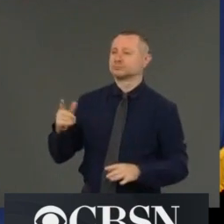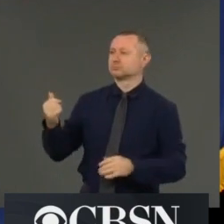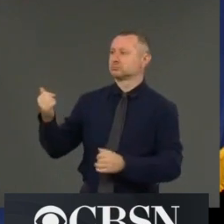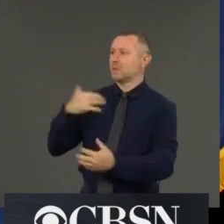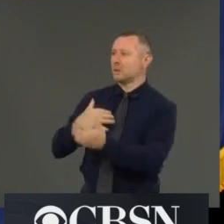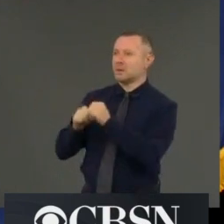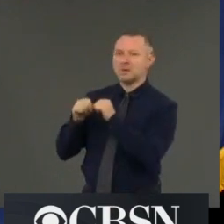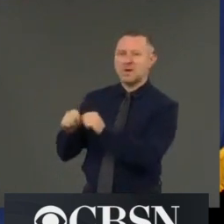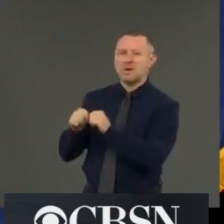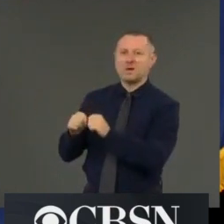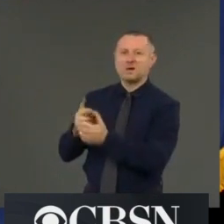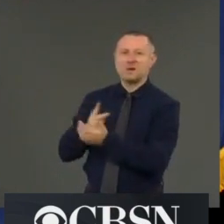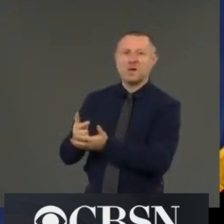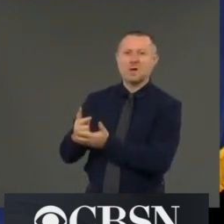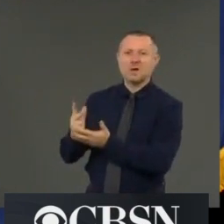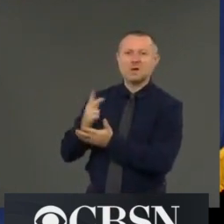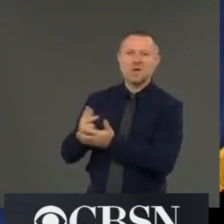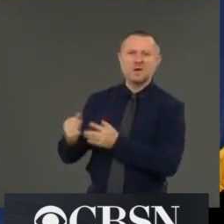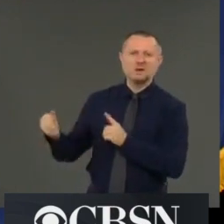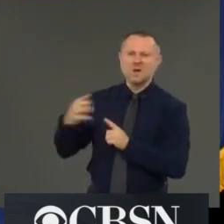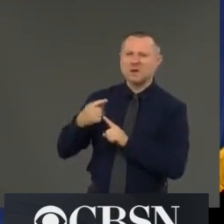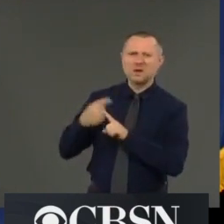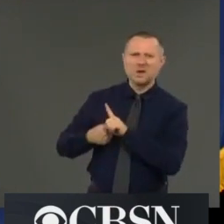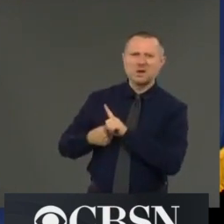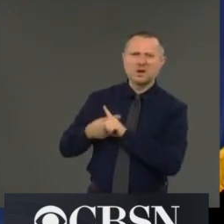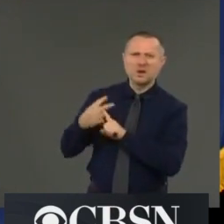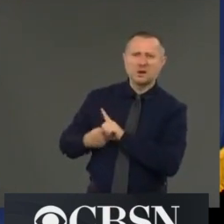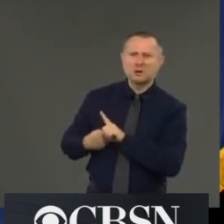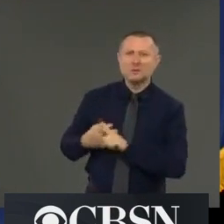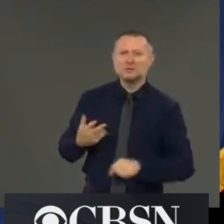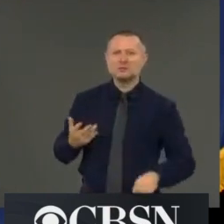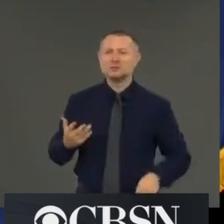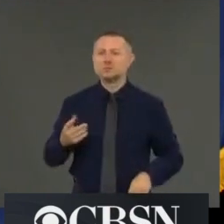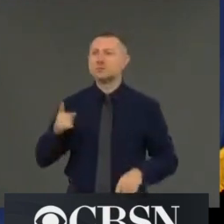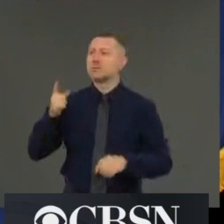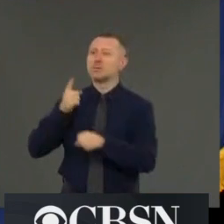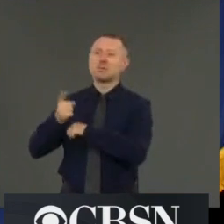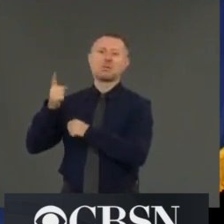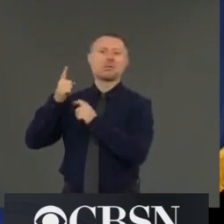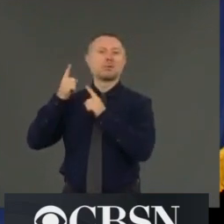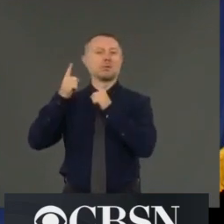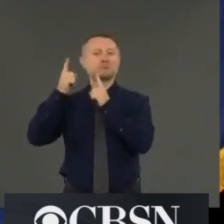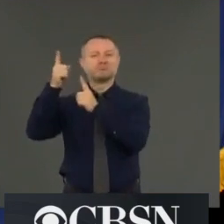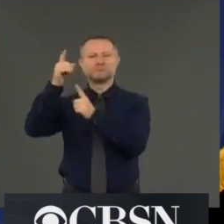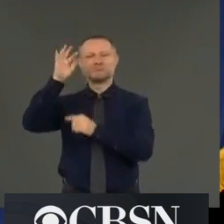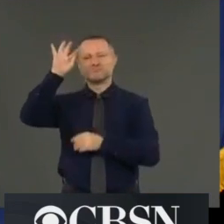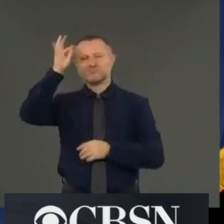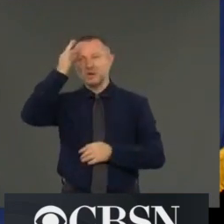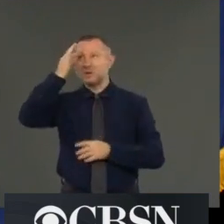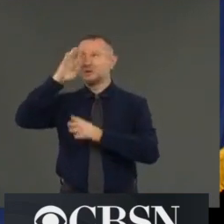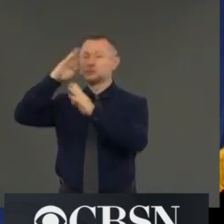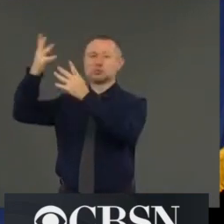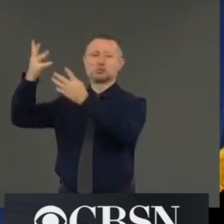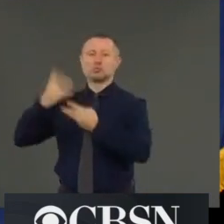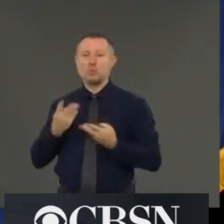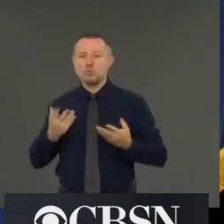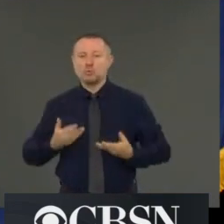months due to federal negligence. Now, the other states can't make that